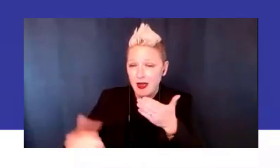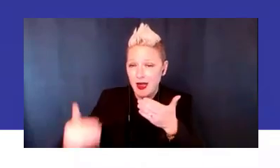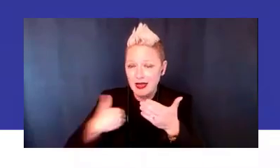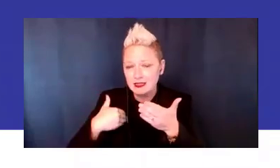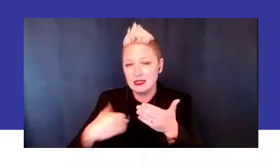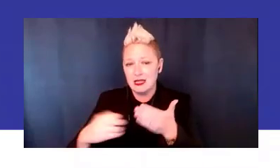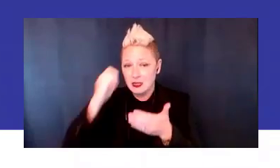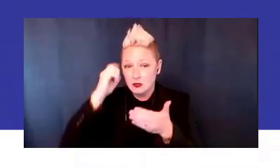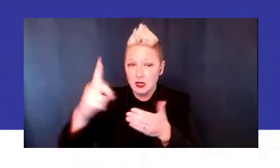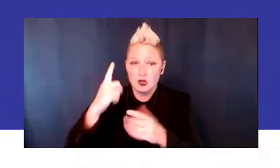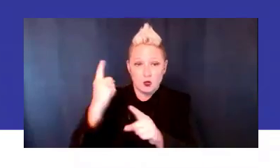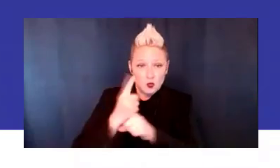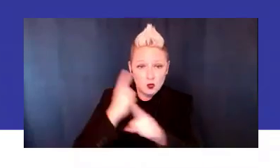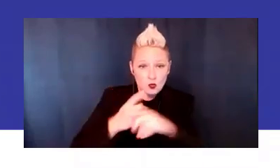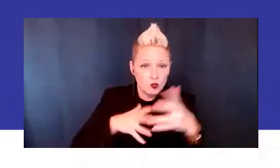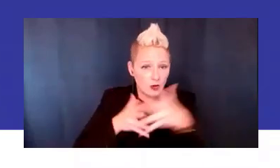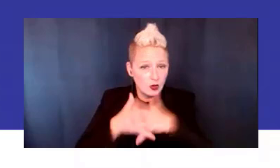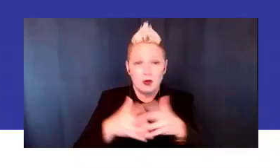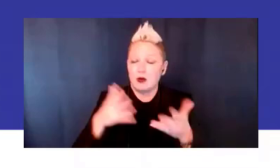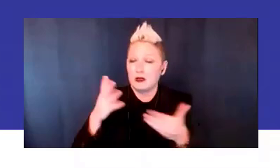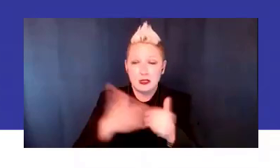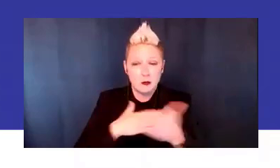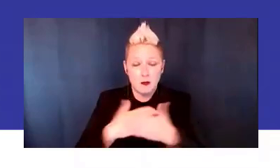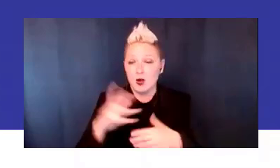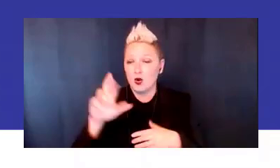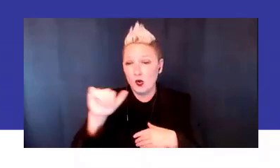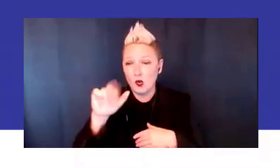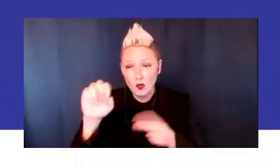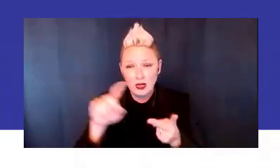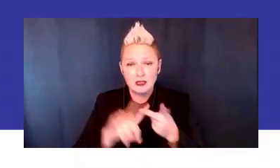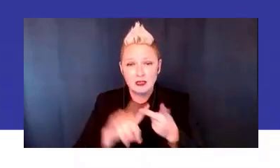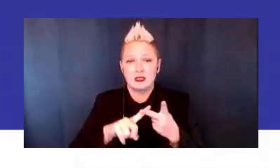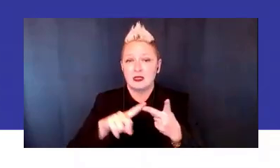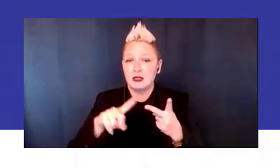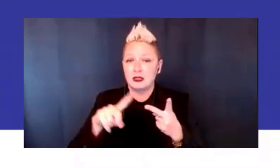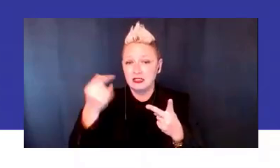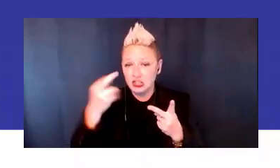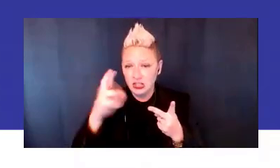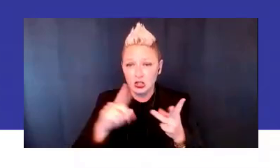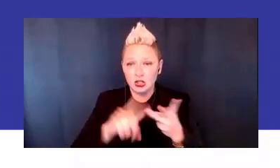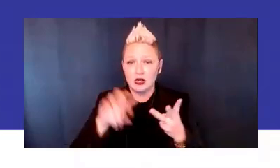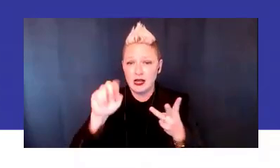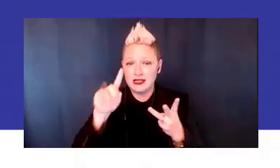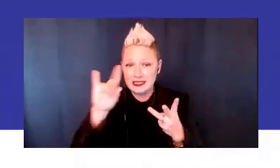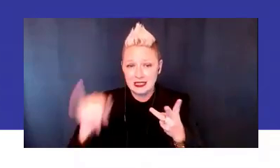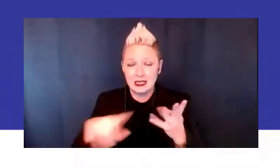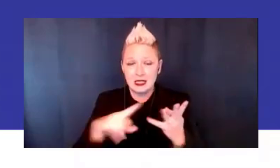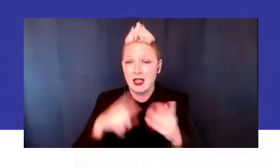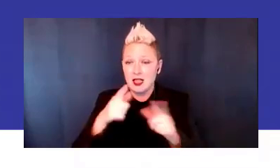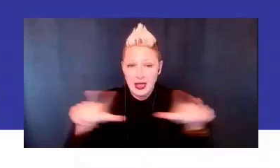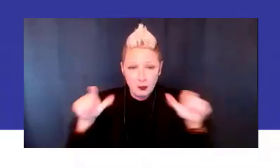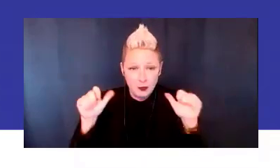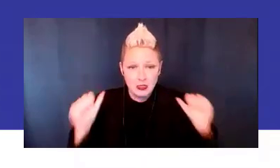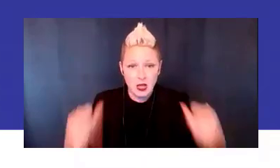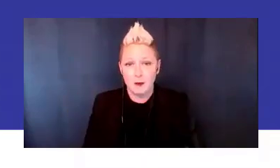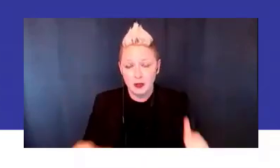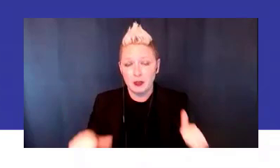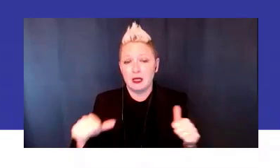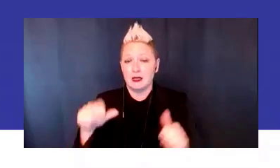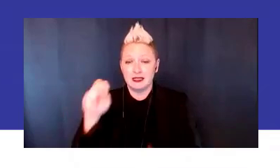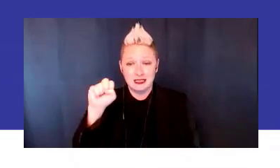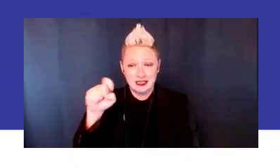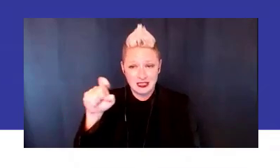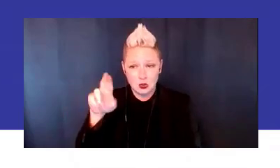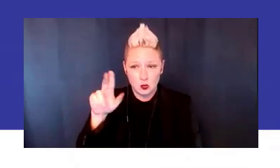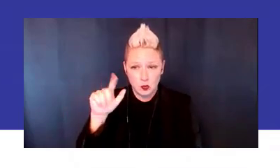education across race, gender, ethnicity, language, ability, sexual orientation, family